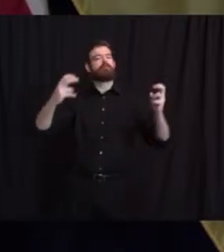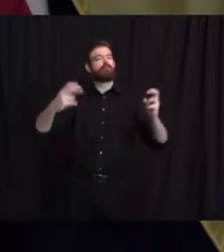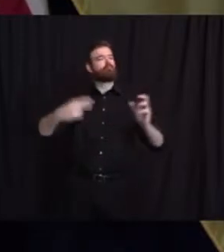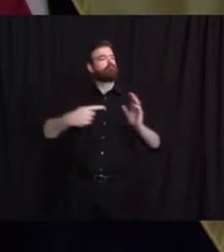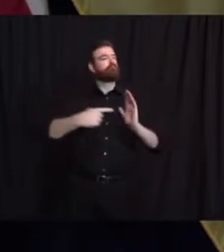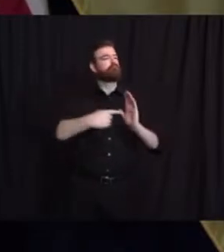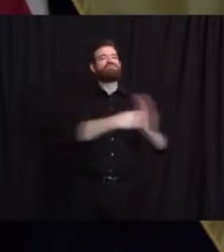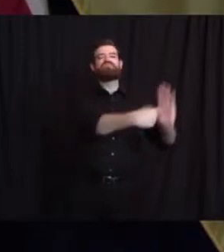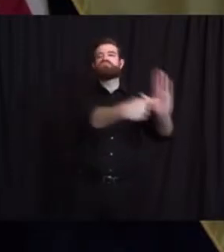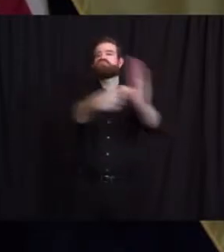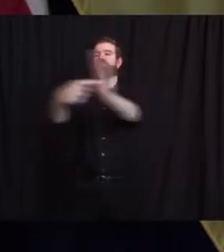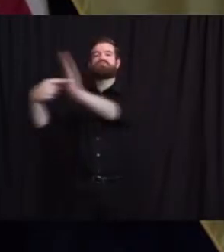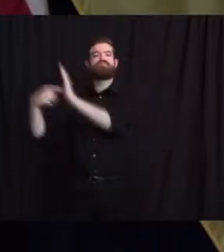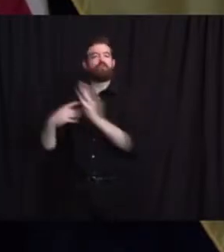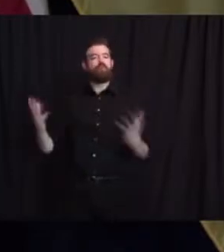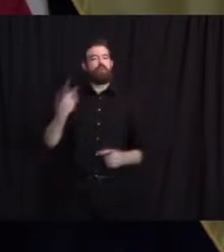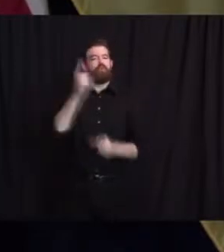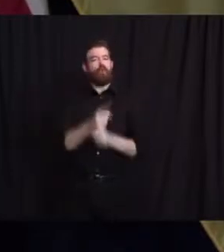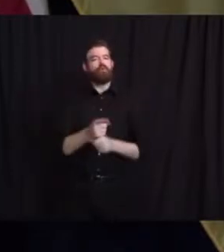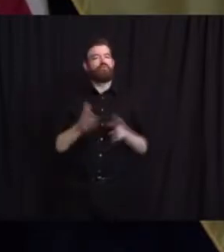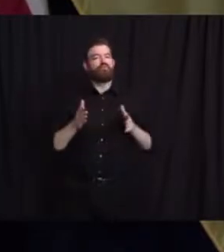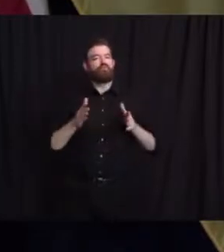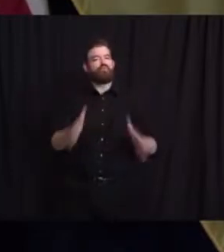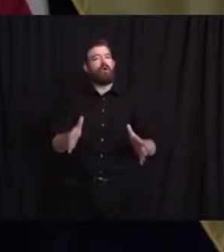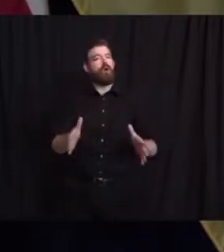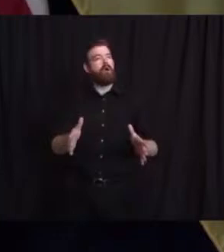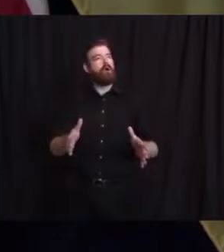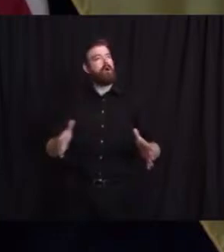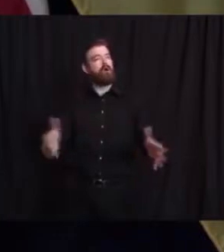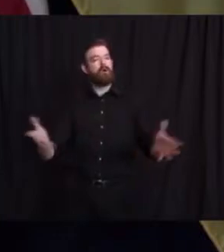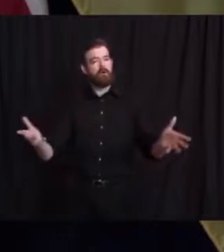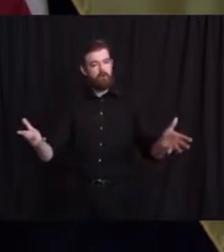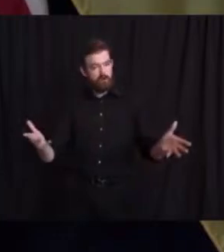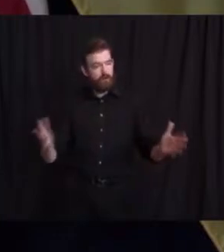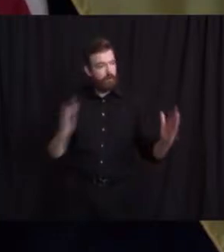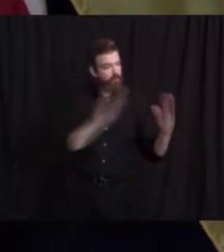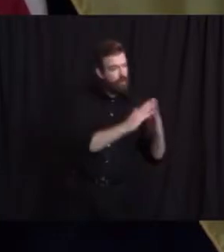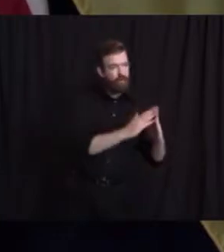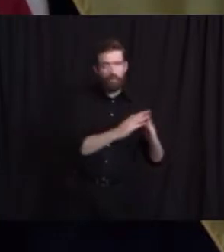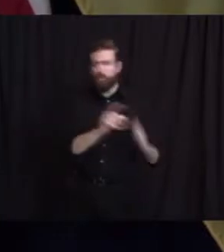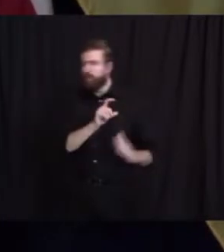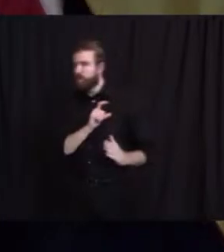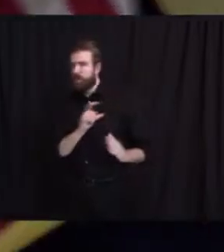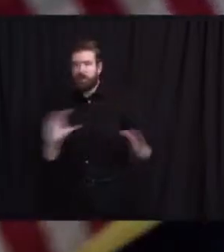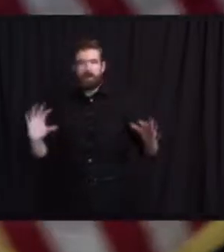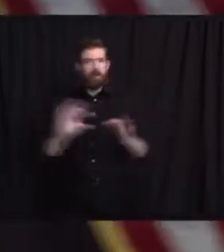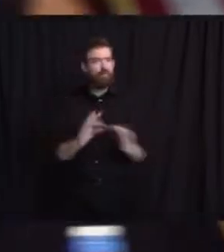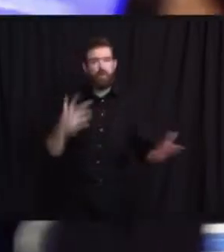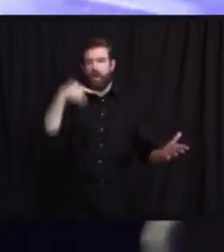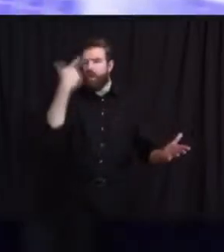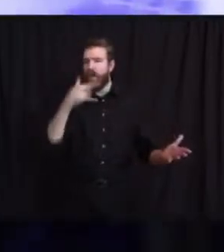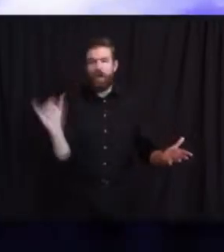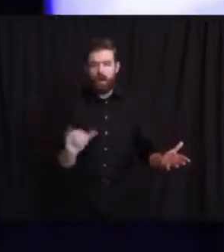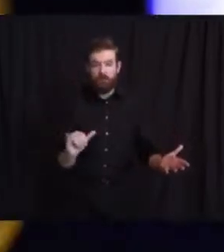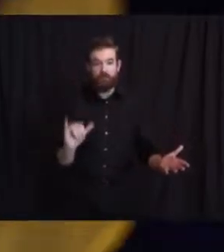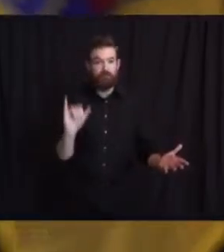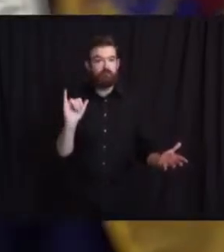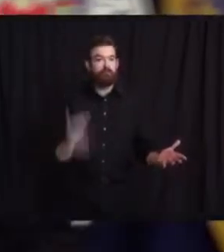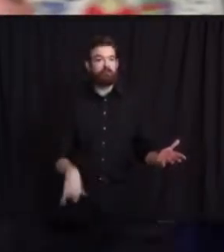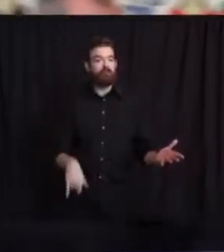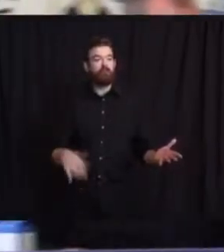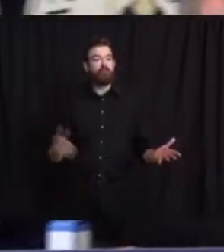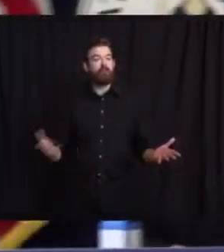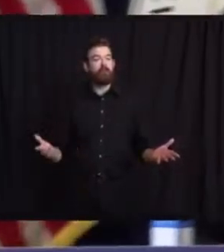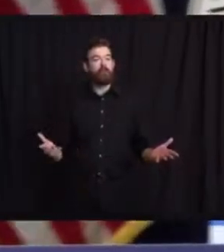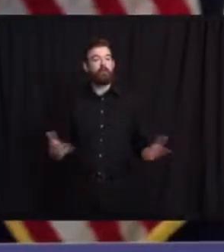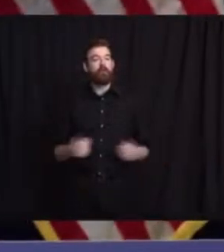trust between our communities and law enforcement. So thank you, Governor. Pat, thank you, and amen to all. And I know Sheila